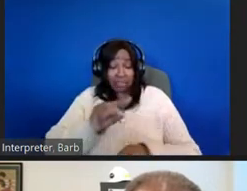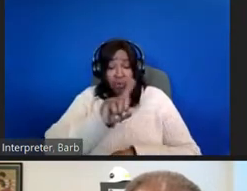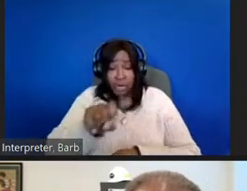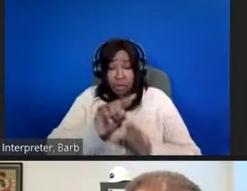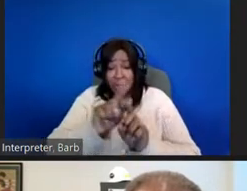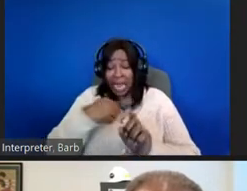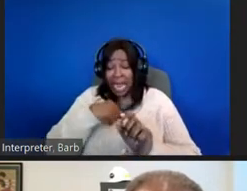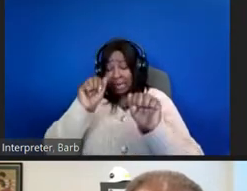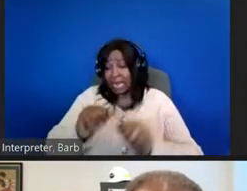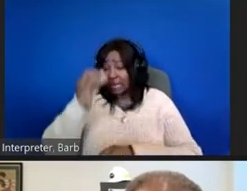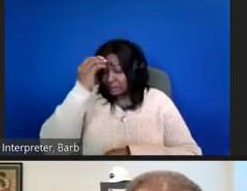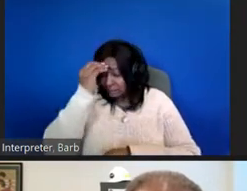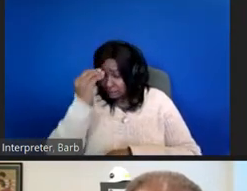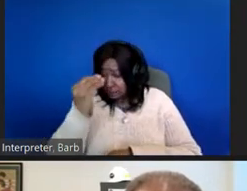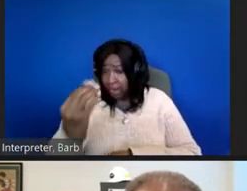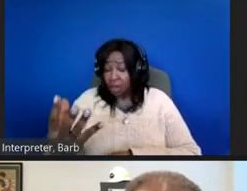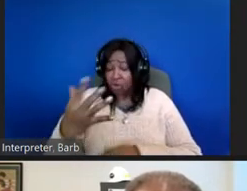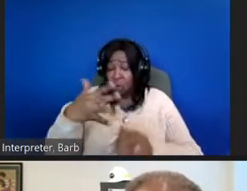basically